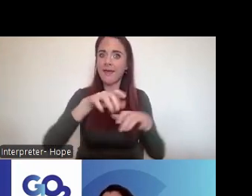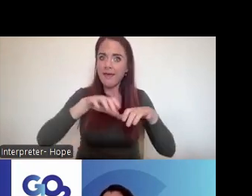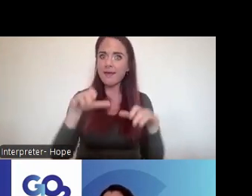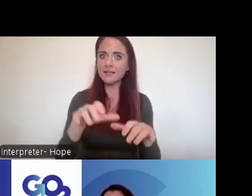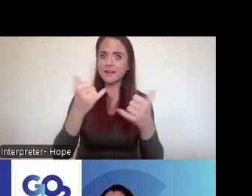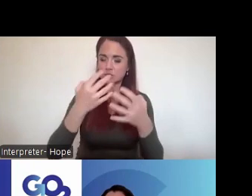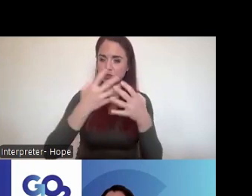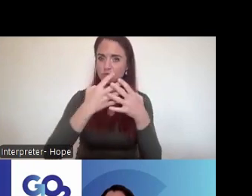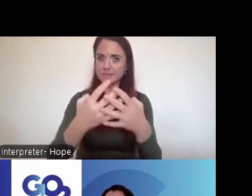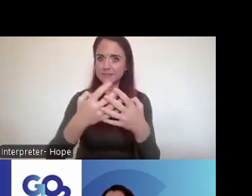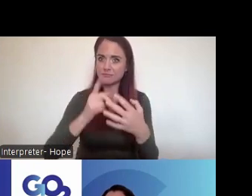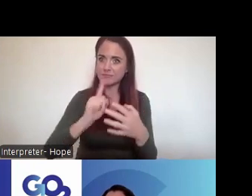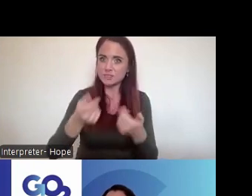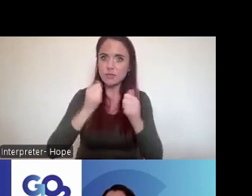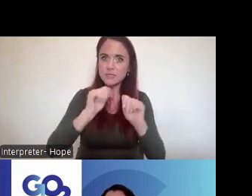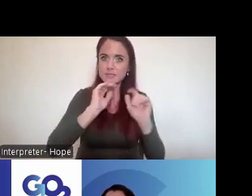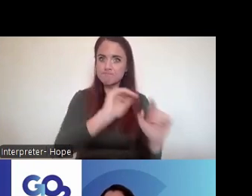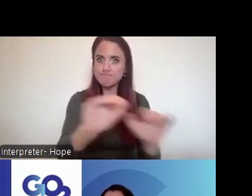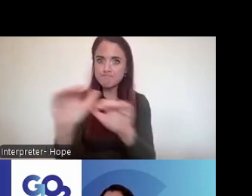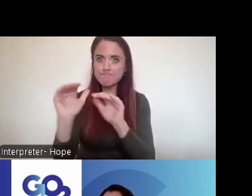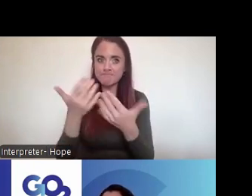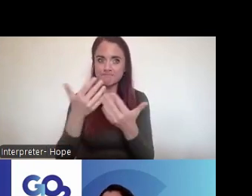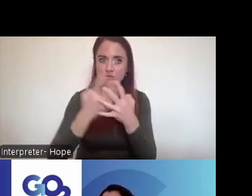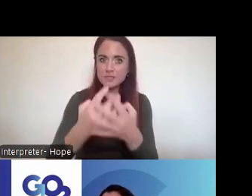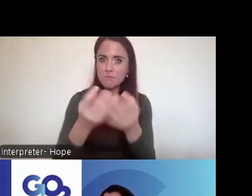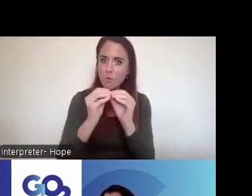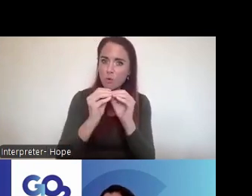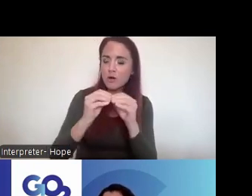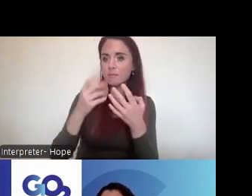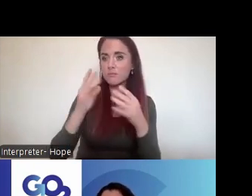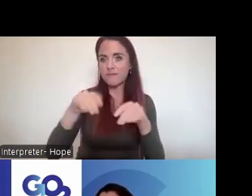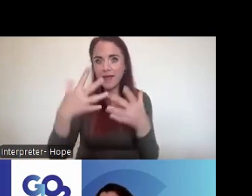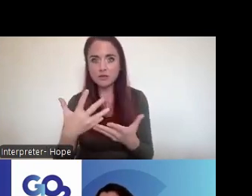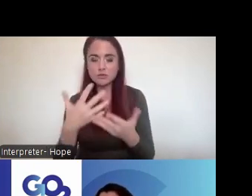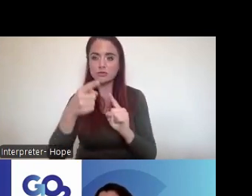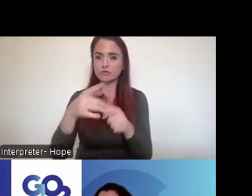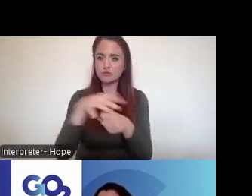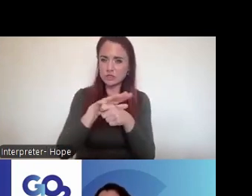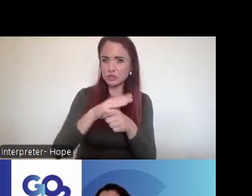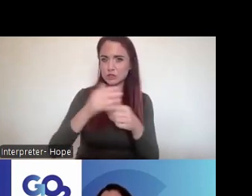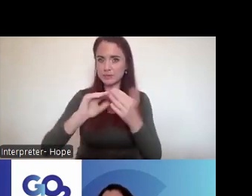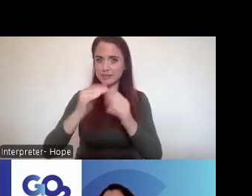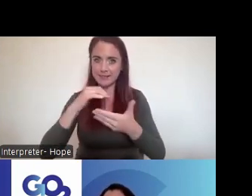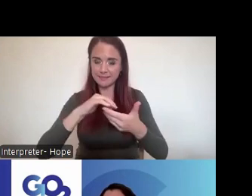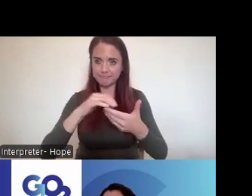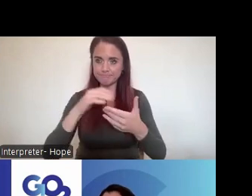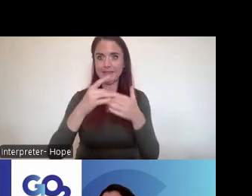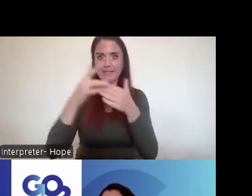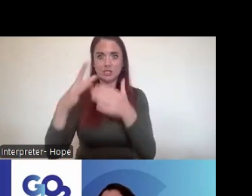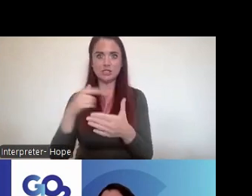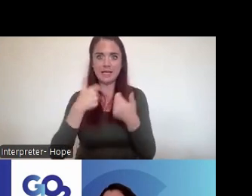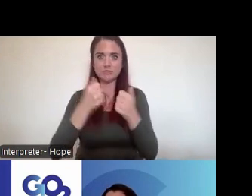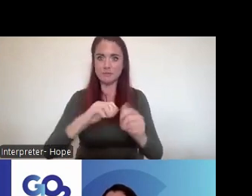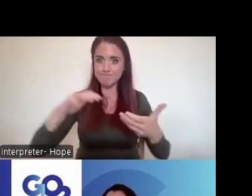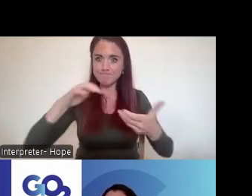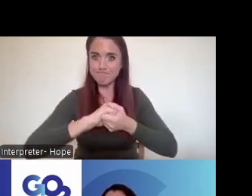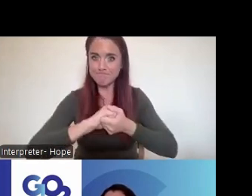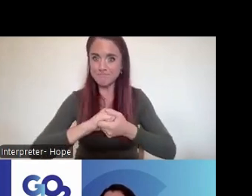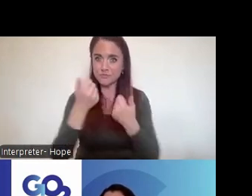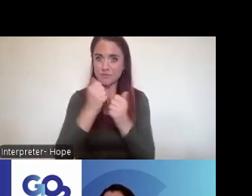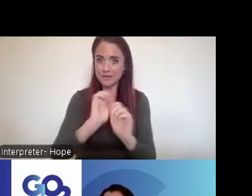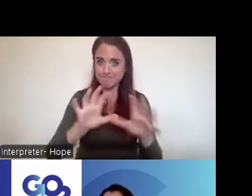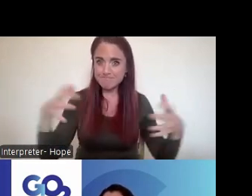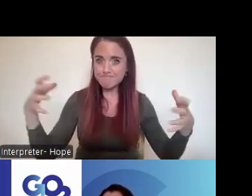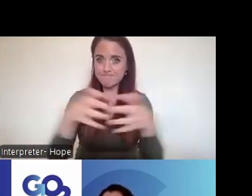screening community, including lung cancer screening providers and regional community leaders. So I've been convening and collaborating